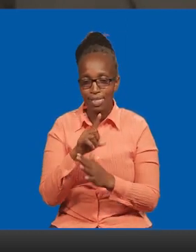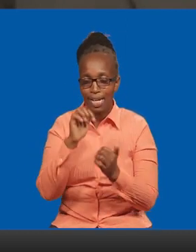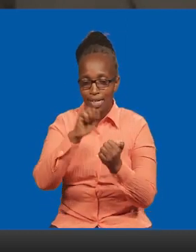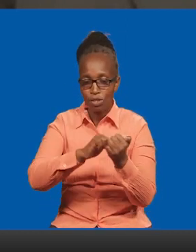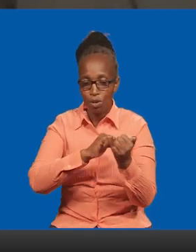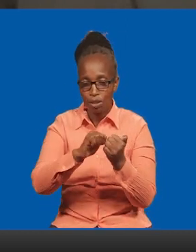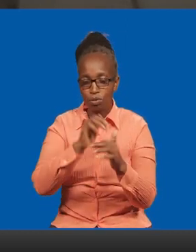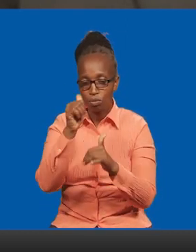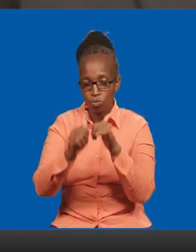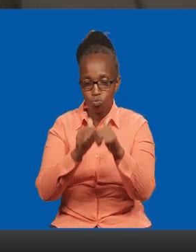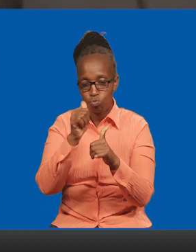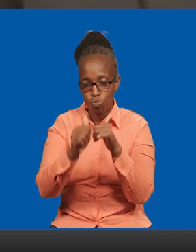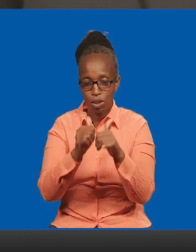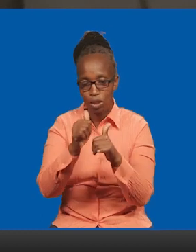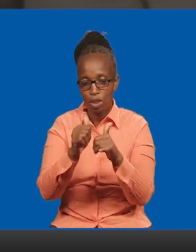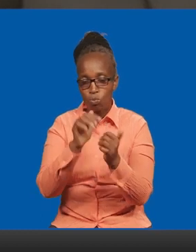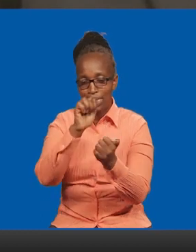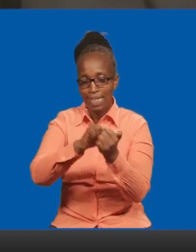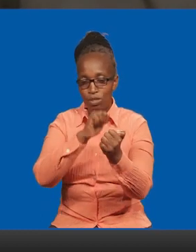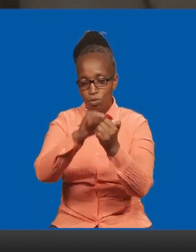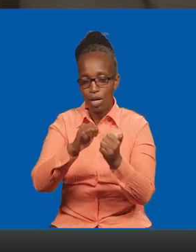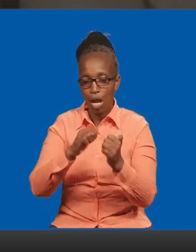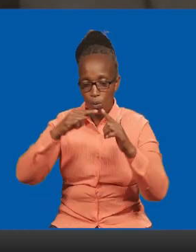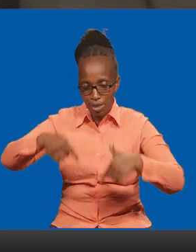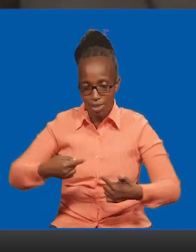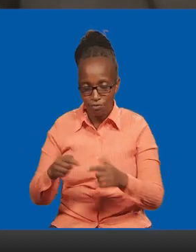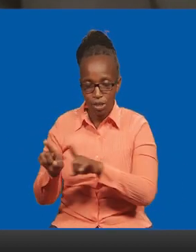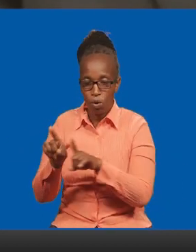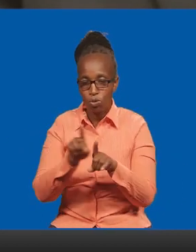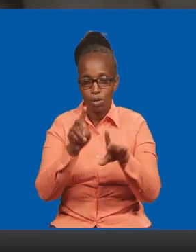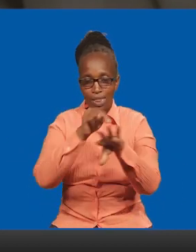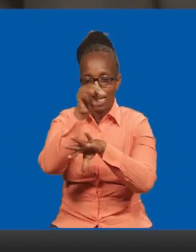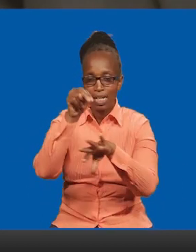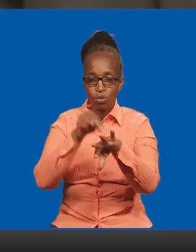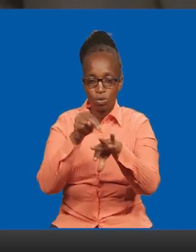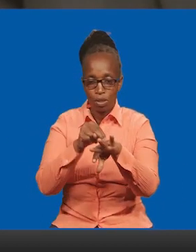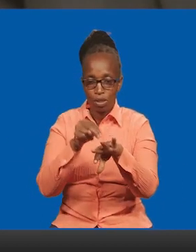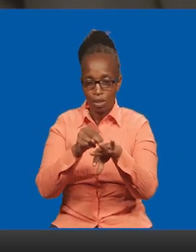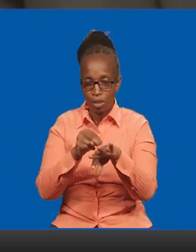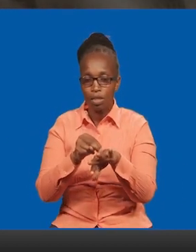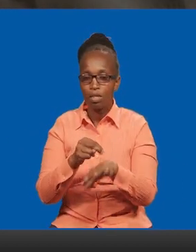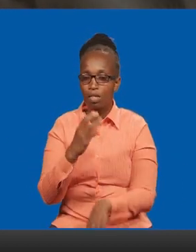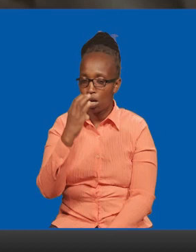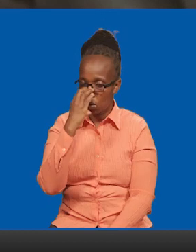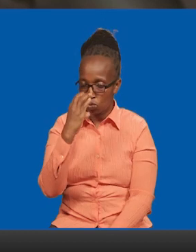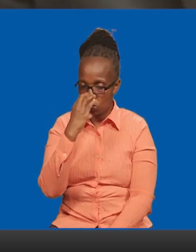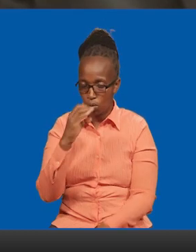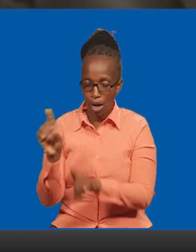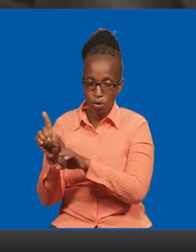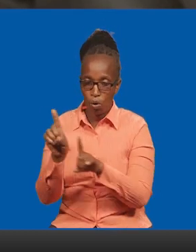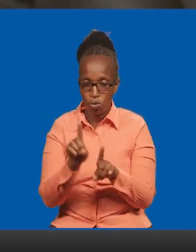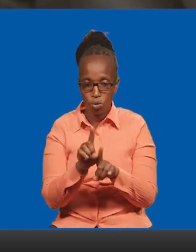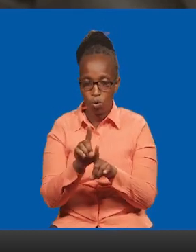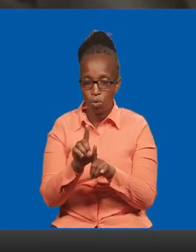engage in violence and destruction, which will destroy who we are and that our nation stands for. Your Excellency,